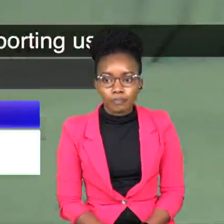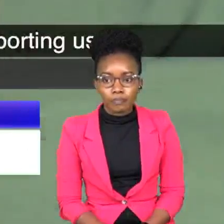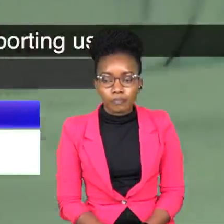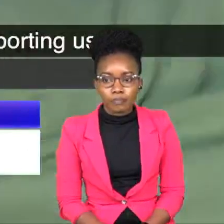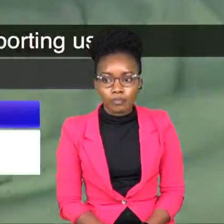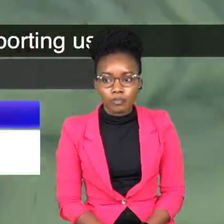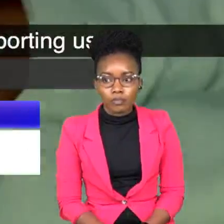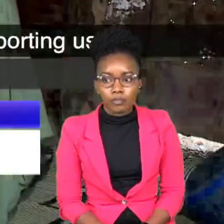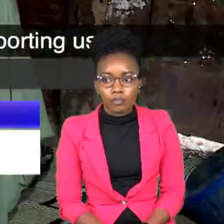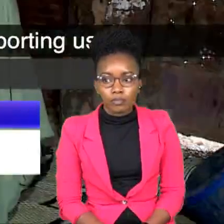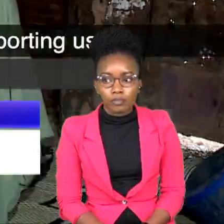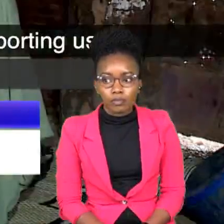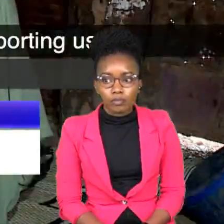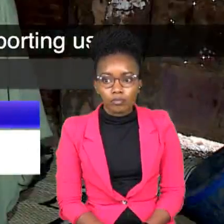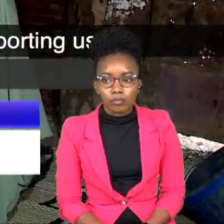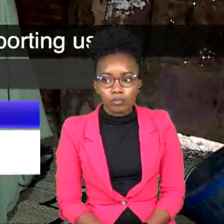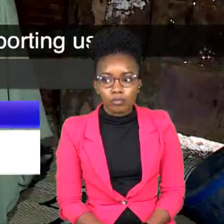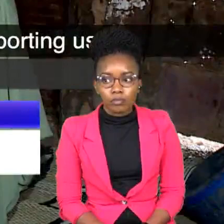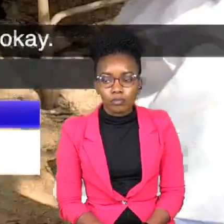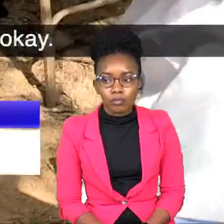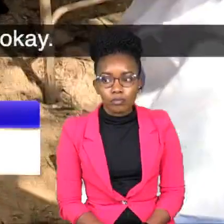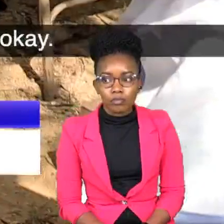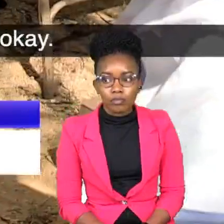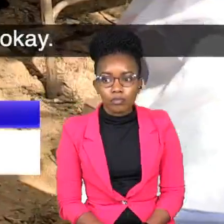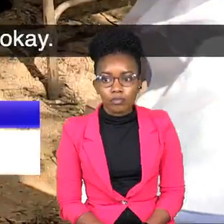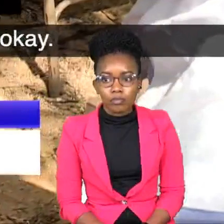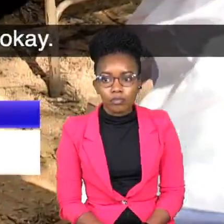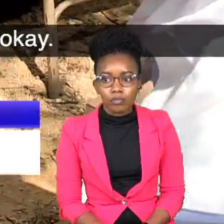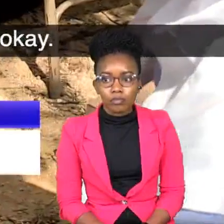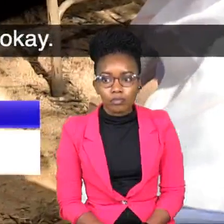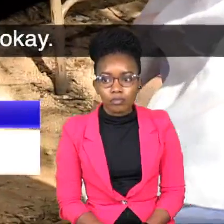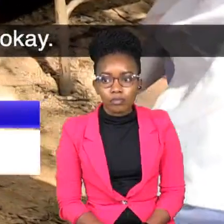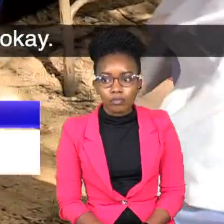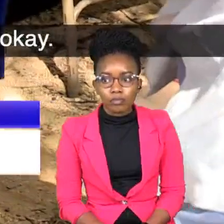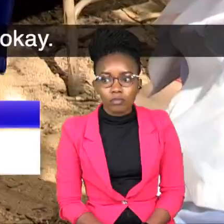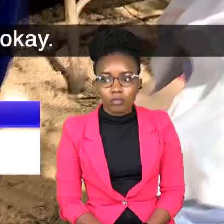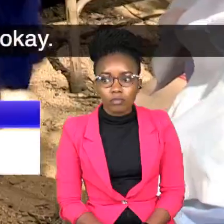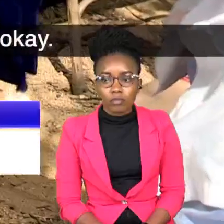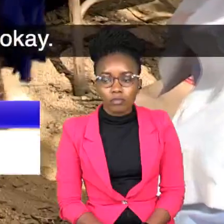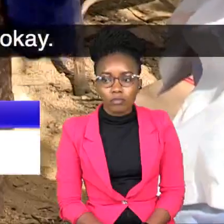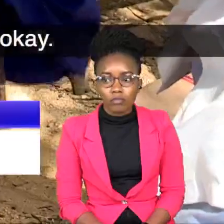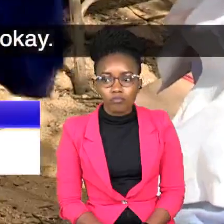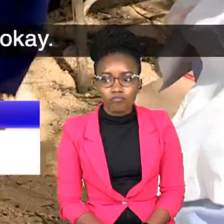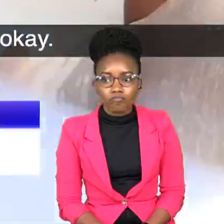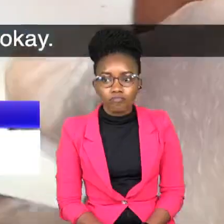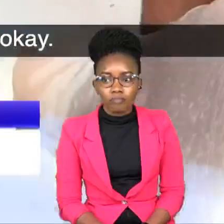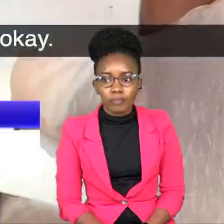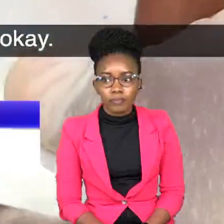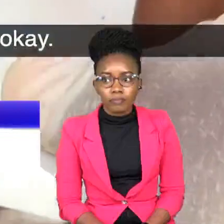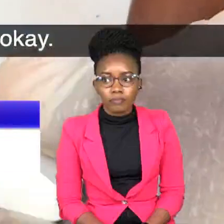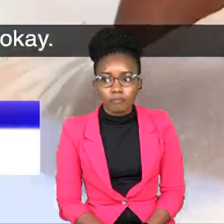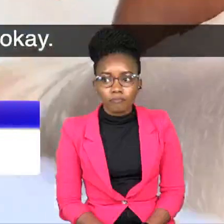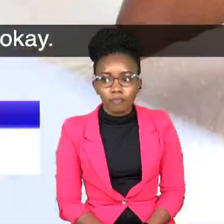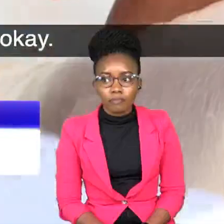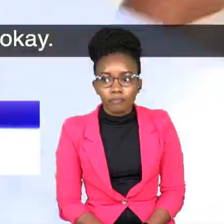waxaan naalay 6 sano meesha 6 sano wana waxba loo qabanayo wana loo imanayay bishaasna